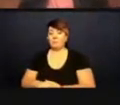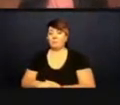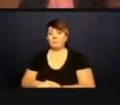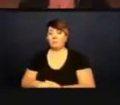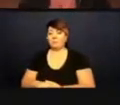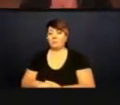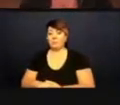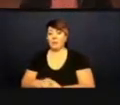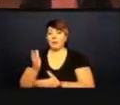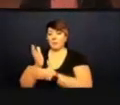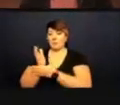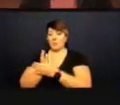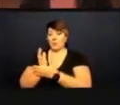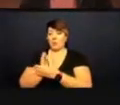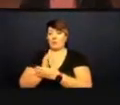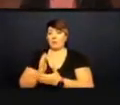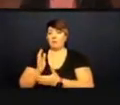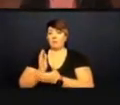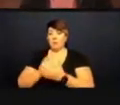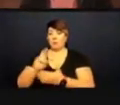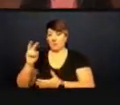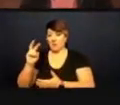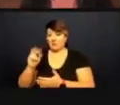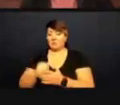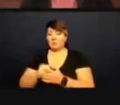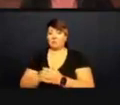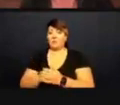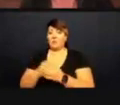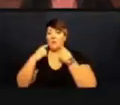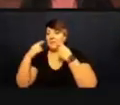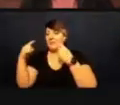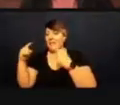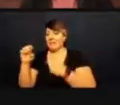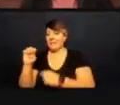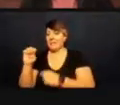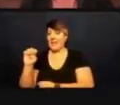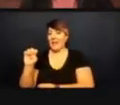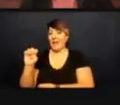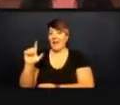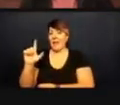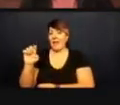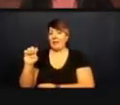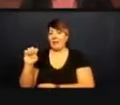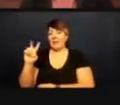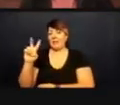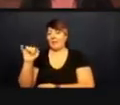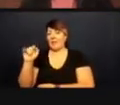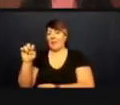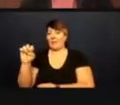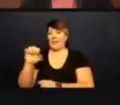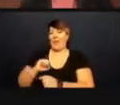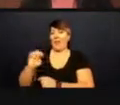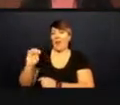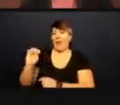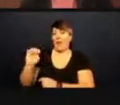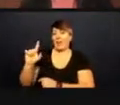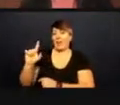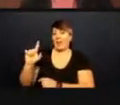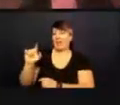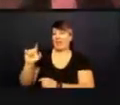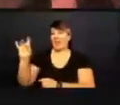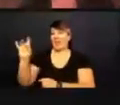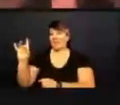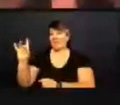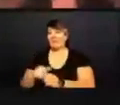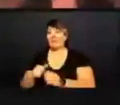And as part of this phase two plan, with the success of the first Elevate Center that's up and running now, Dr. Averett, Principal Booker, and members from my team have